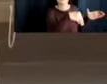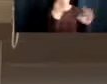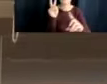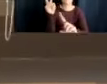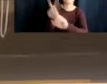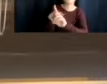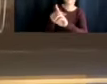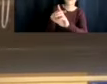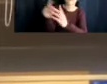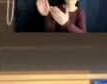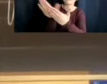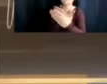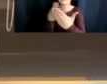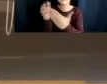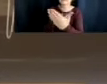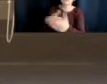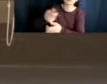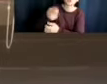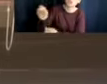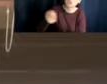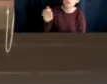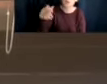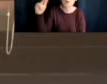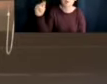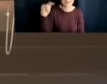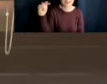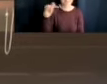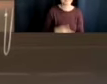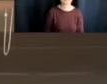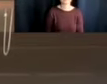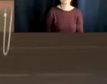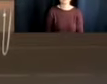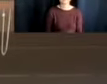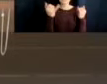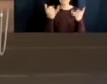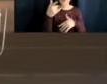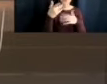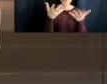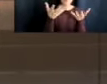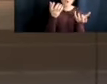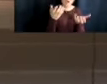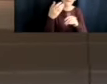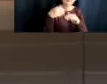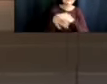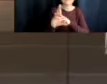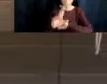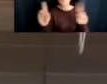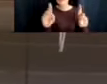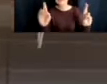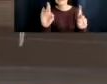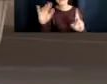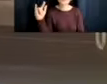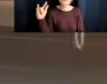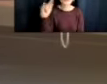So these are where when you come to an airport and you want to check a bag or check in for your flight, you come into a ticket counter. So this is a typical